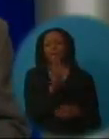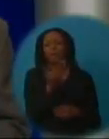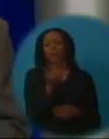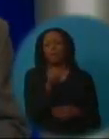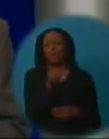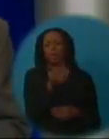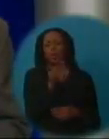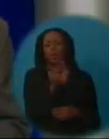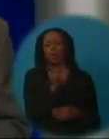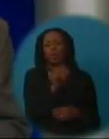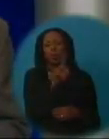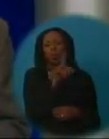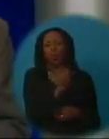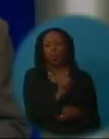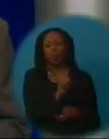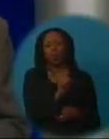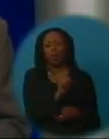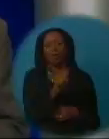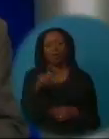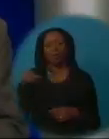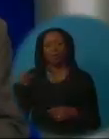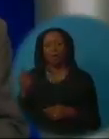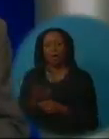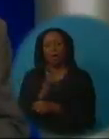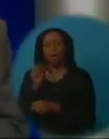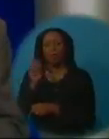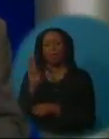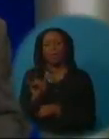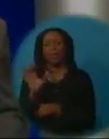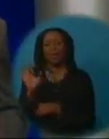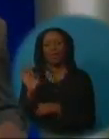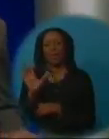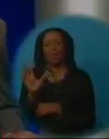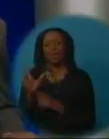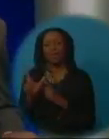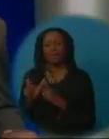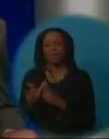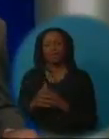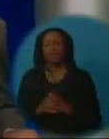taking 4 for 10 from just 2.2 overs. Pakistan winning by 85 runs.